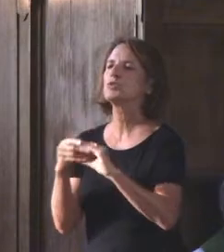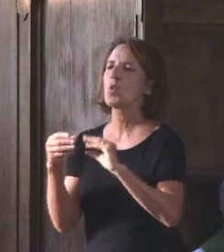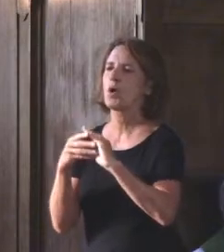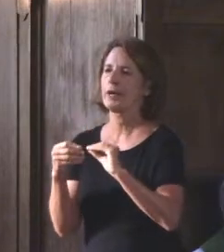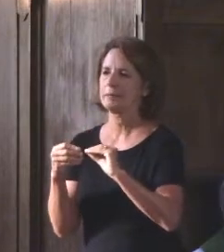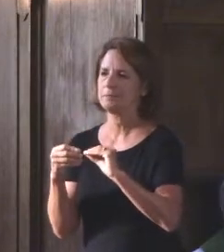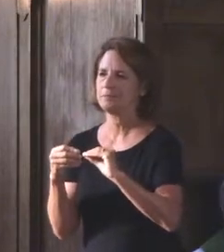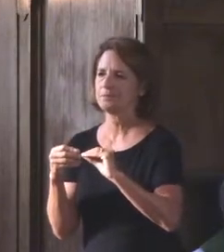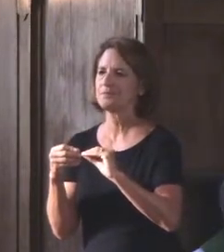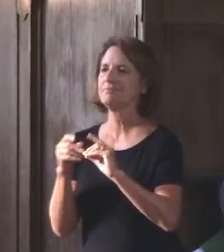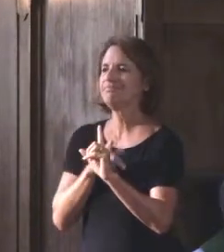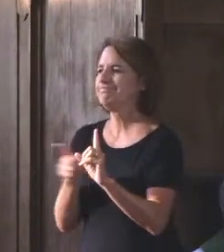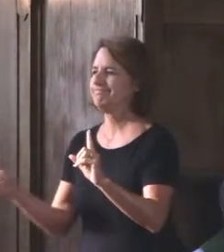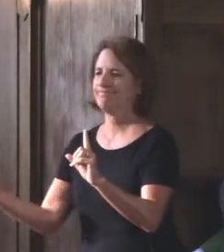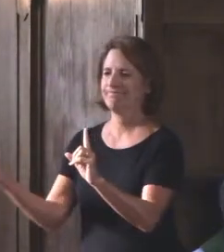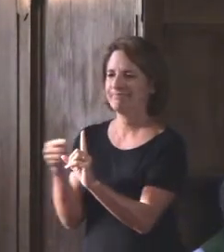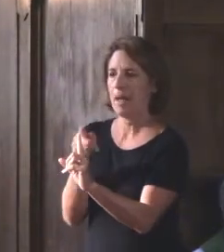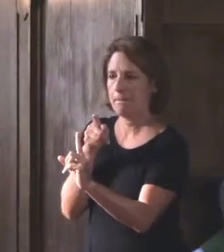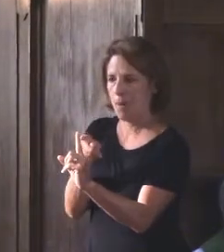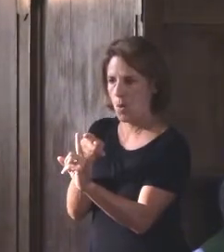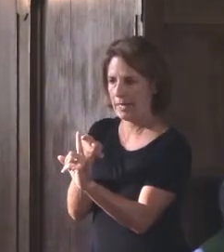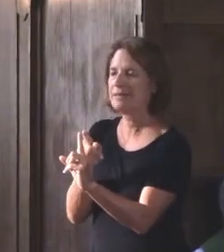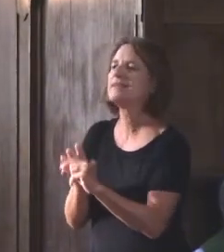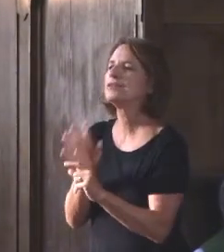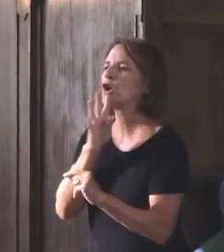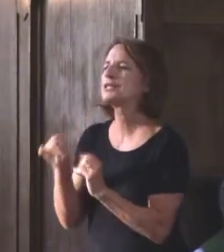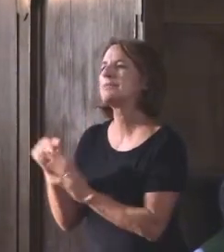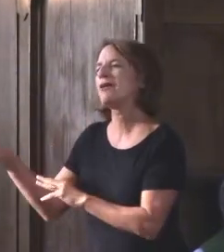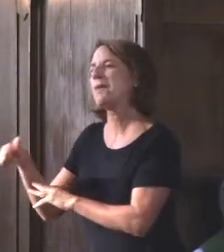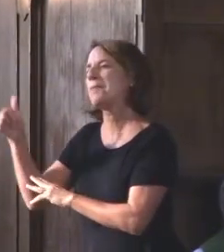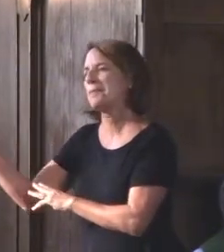across indirectly by seeming to talk about something else.